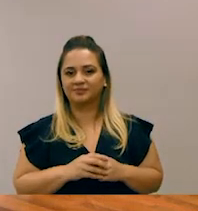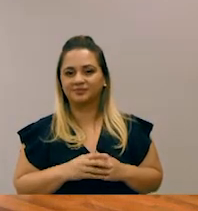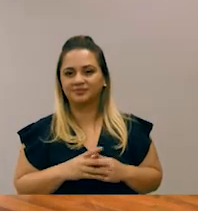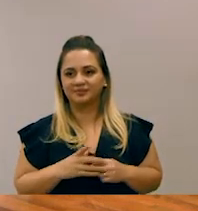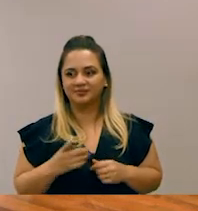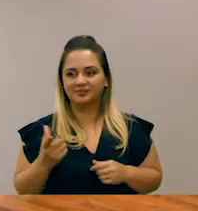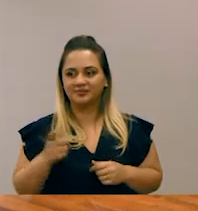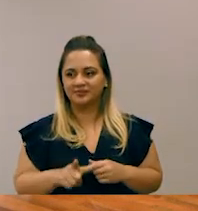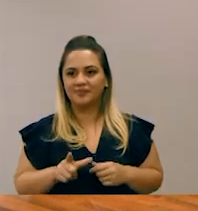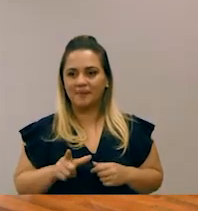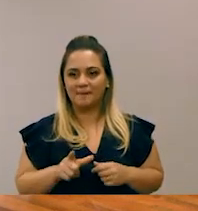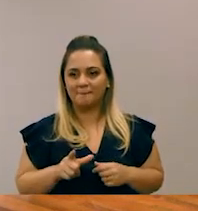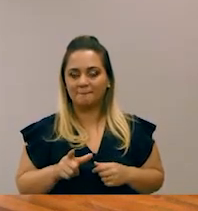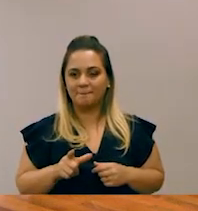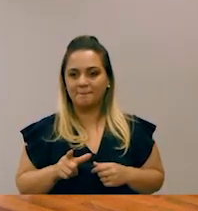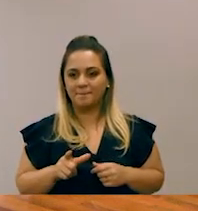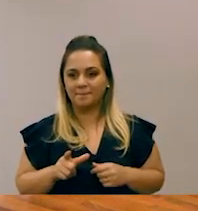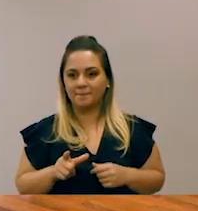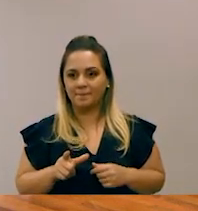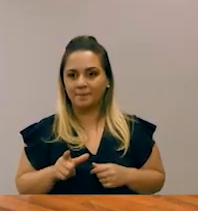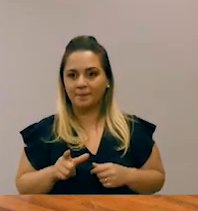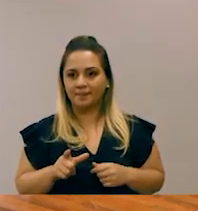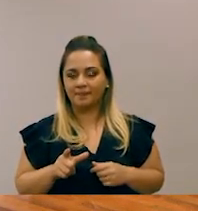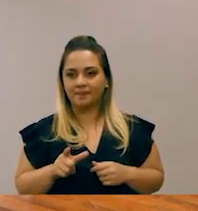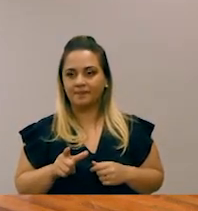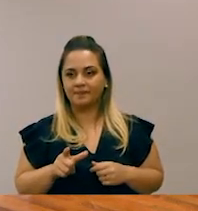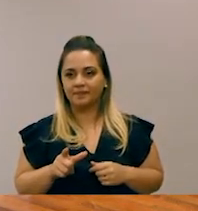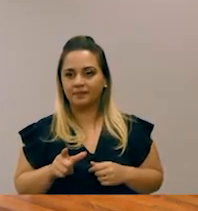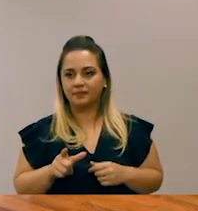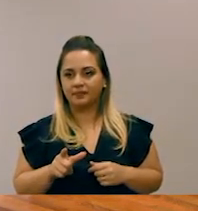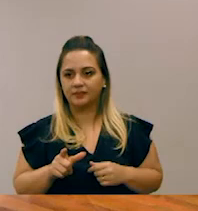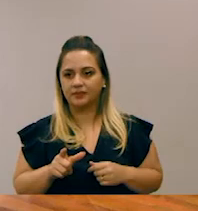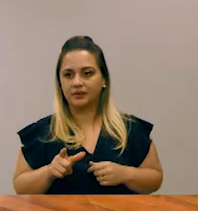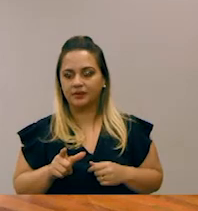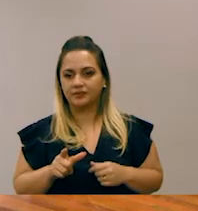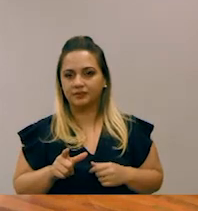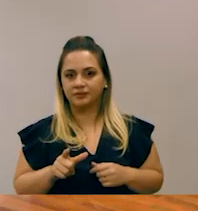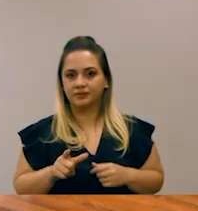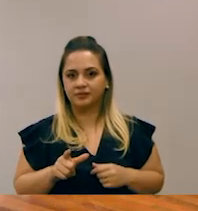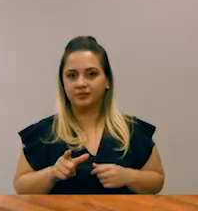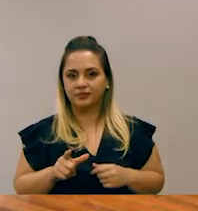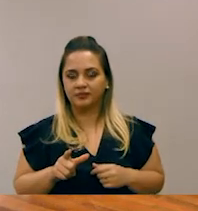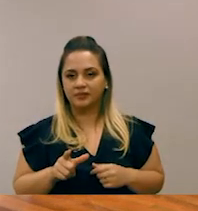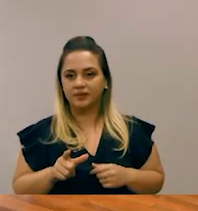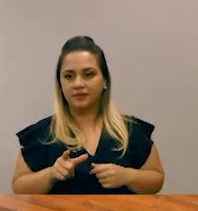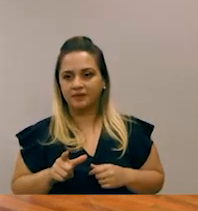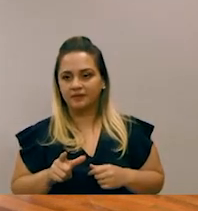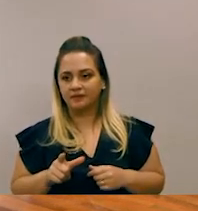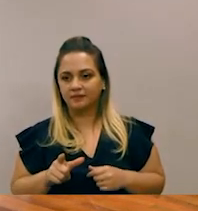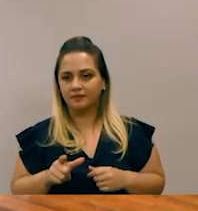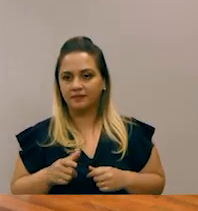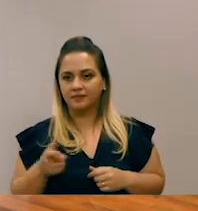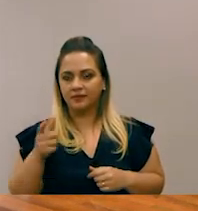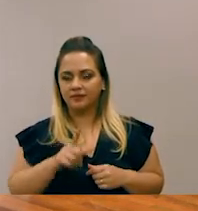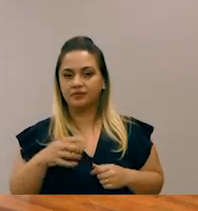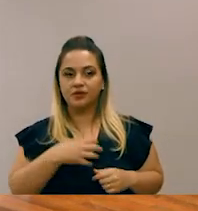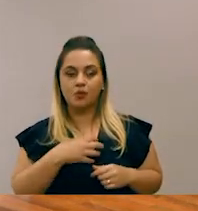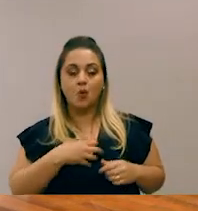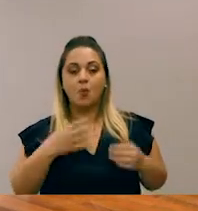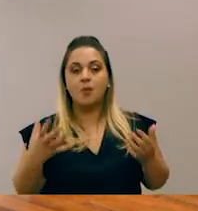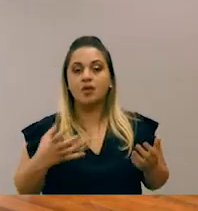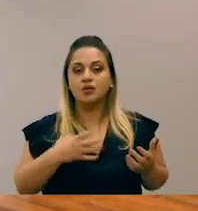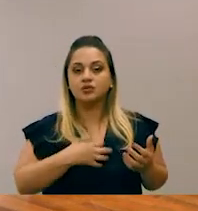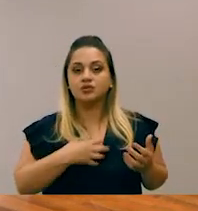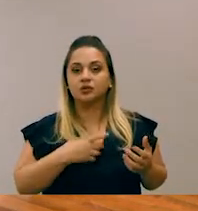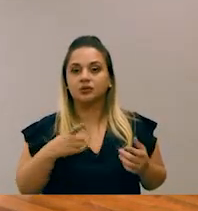So, predicting the return on investment, the ROI, is important for the movie industry.